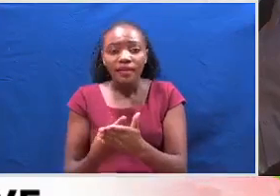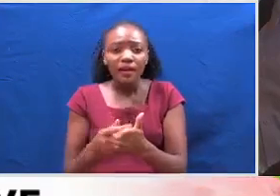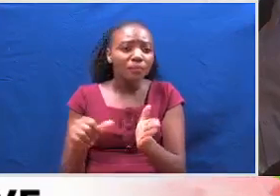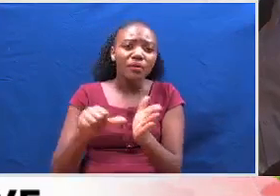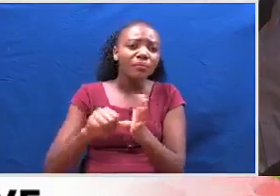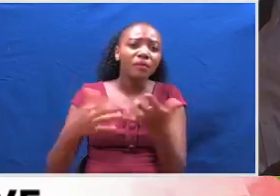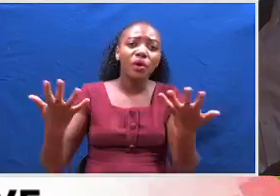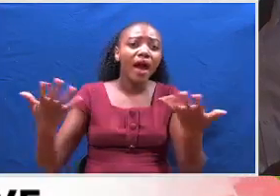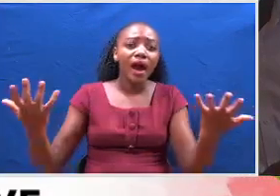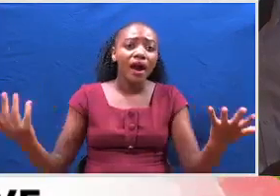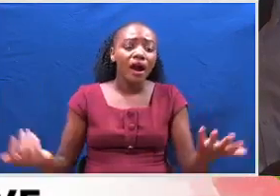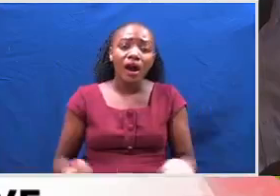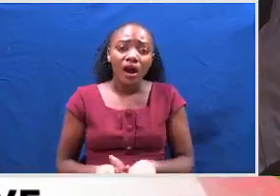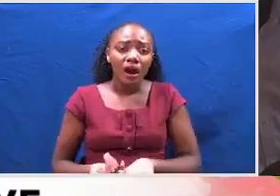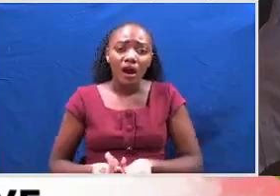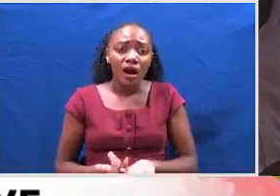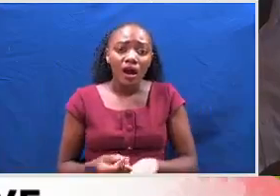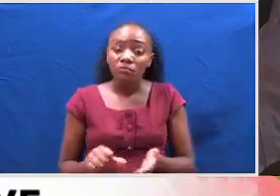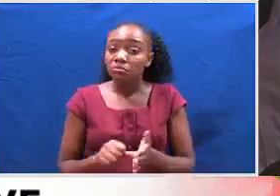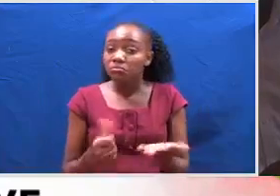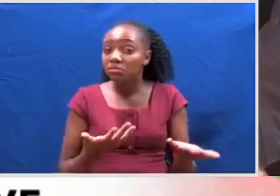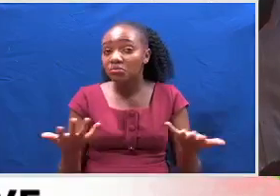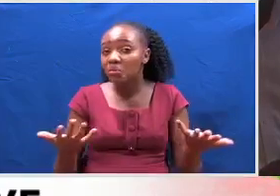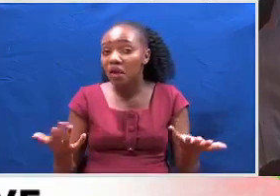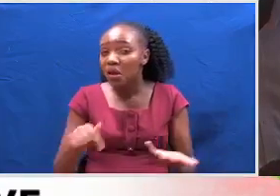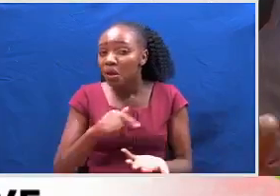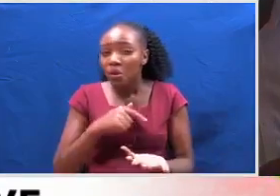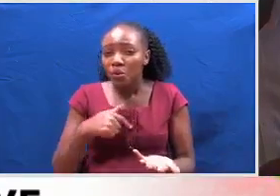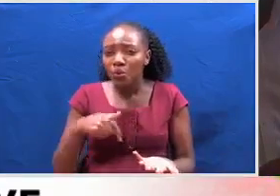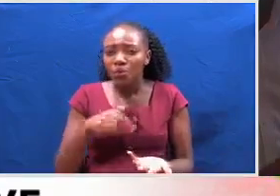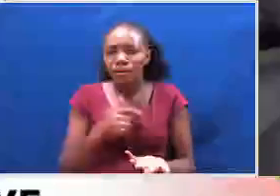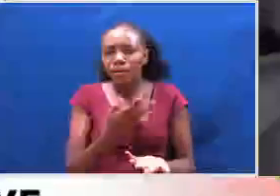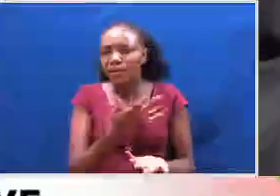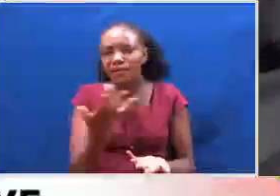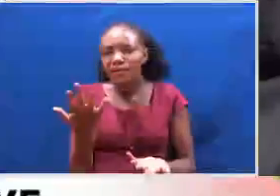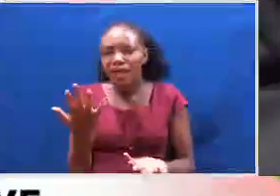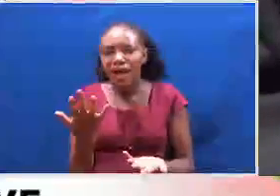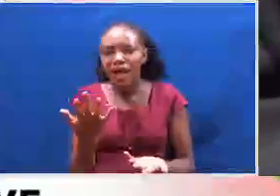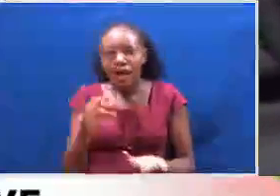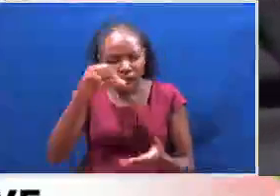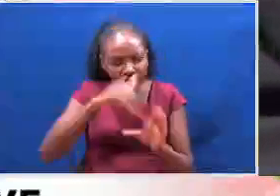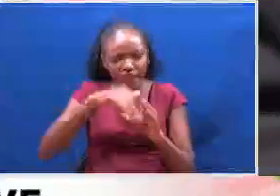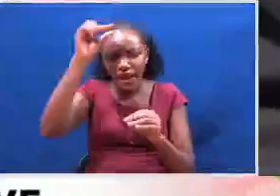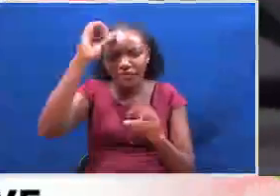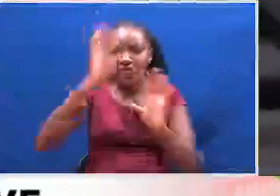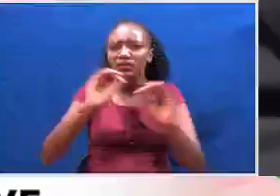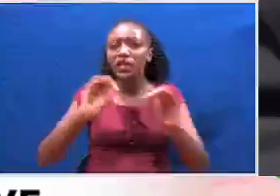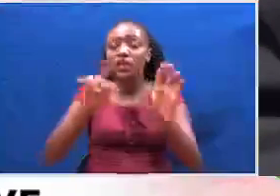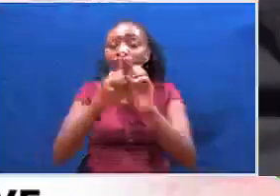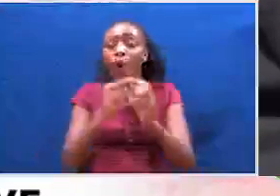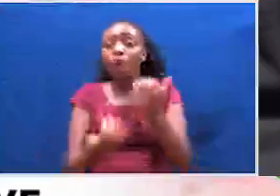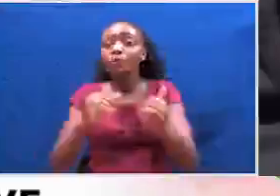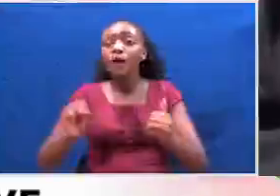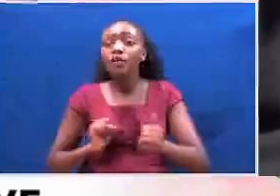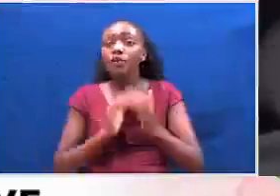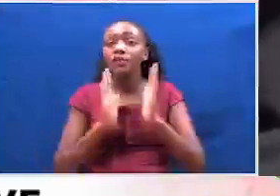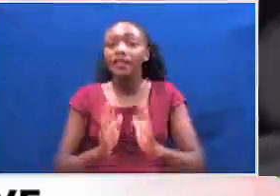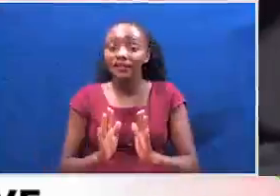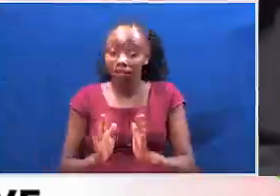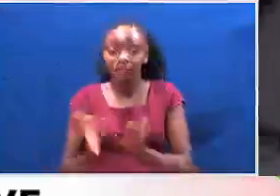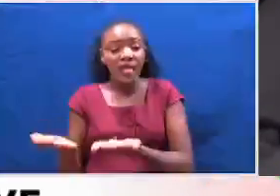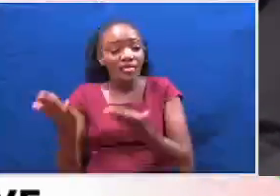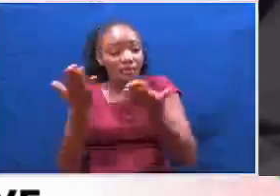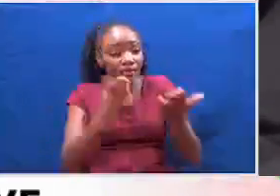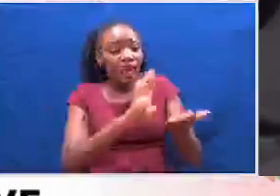gani? Sisi atuko kule ndani. Meanwhile, Baringo Senator Gideon Moi took the